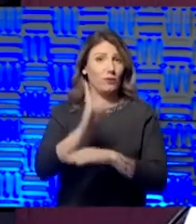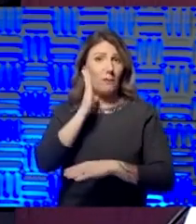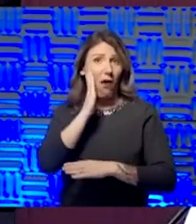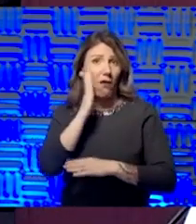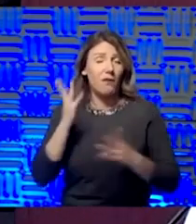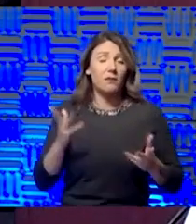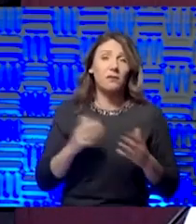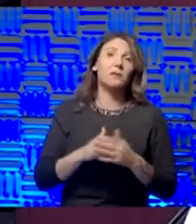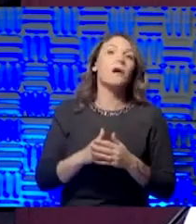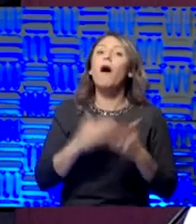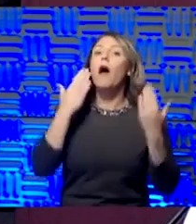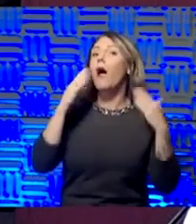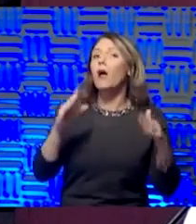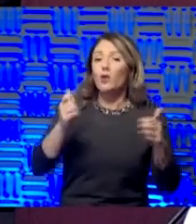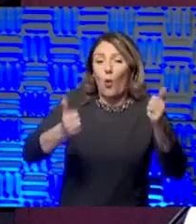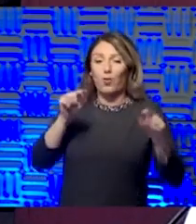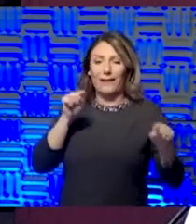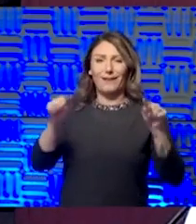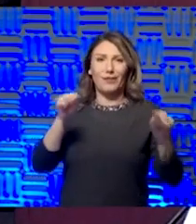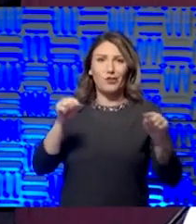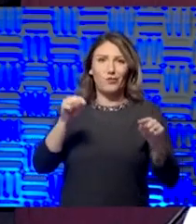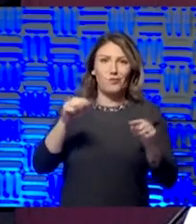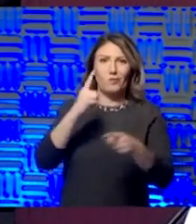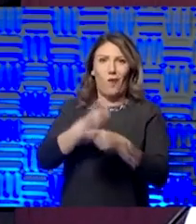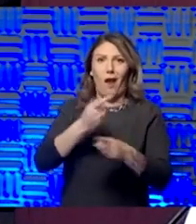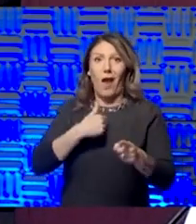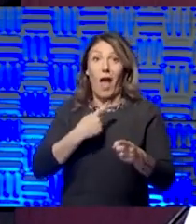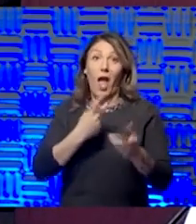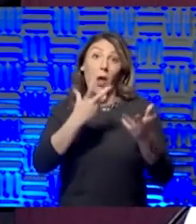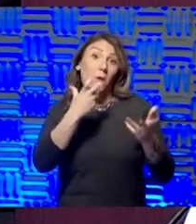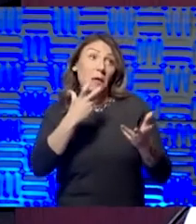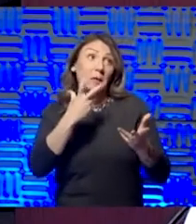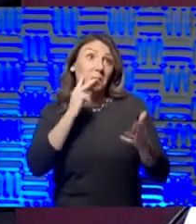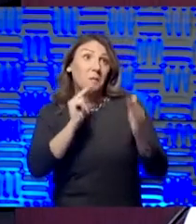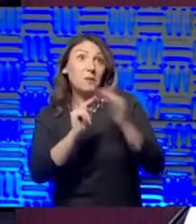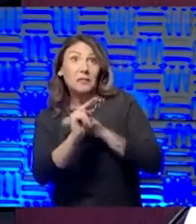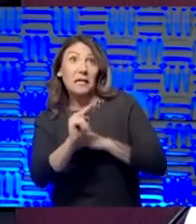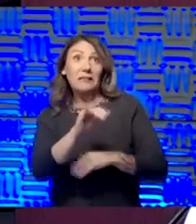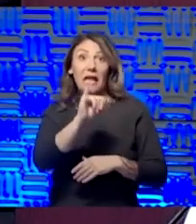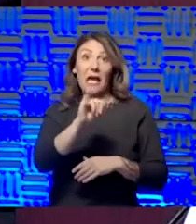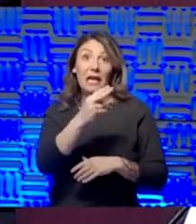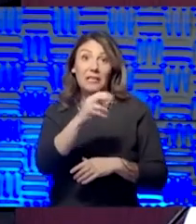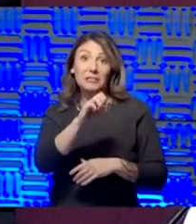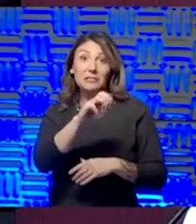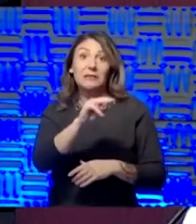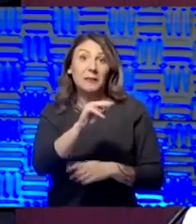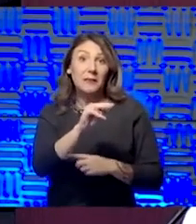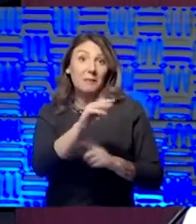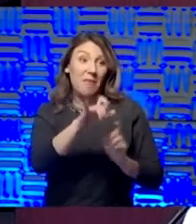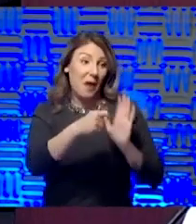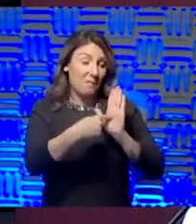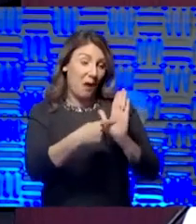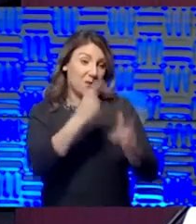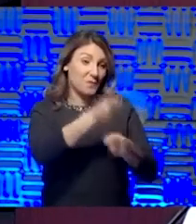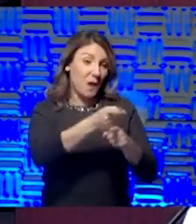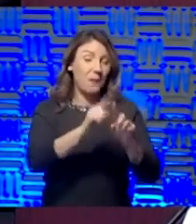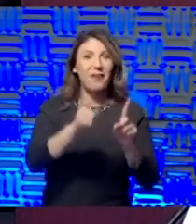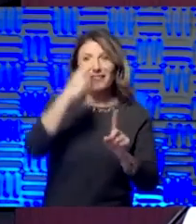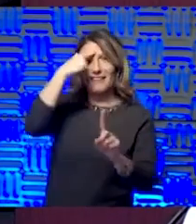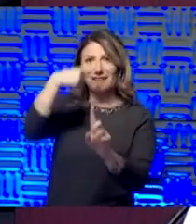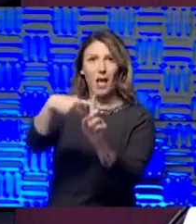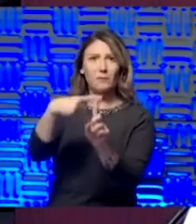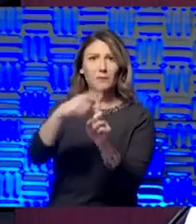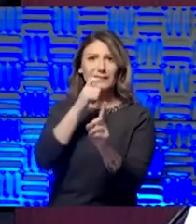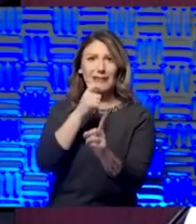know which one's right. You know, I'm the optimist, so I want to predict the IHME model is going to be correct. But that's just you know, that's optimism. That's